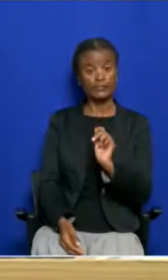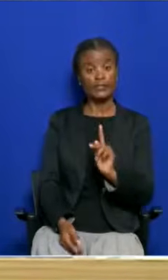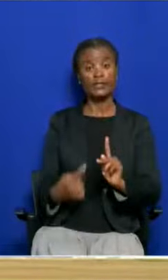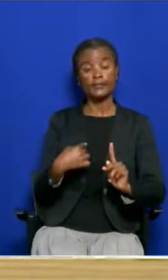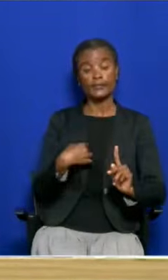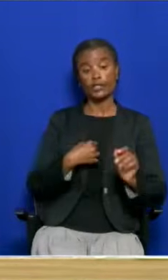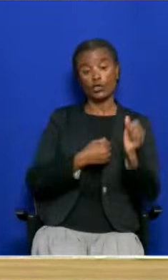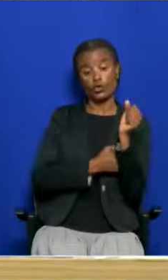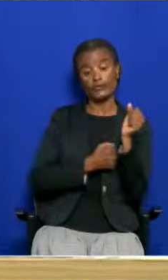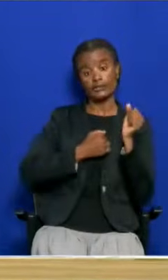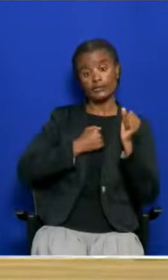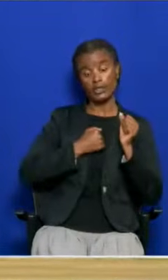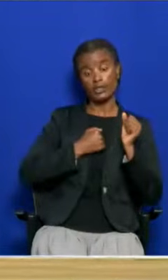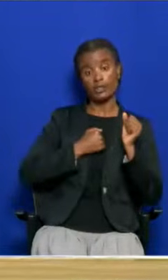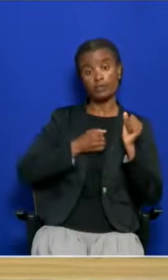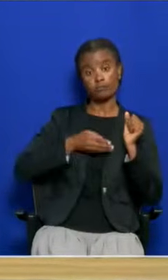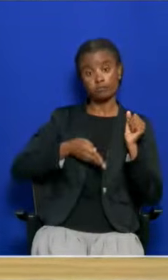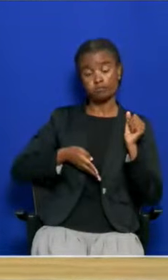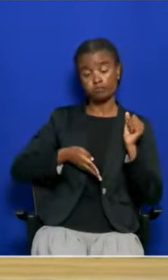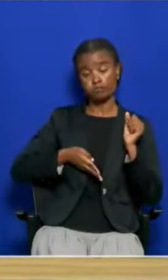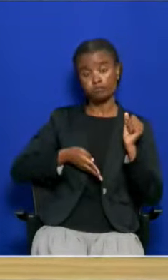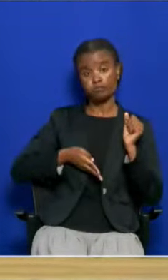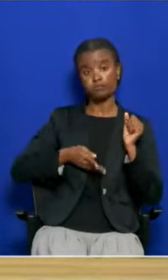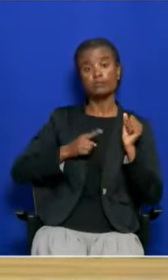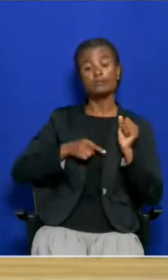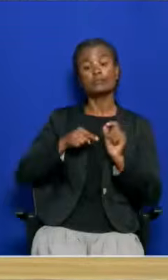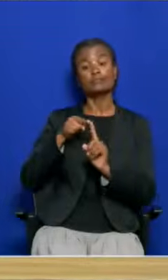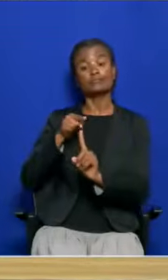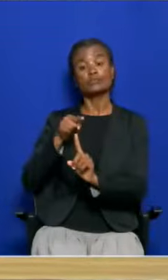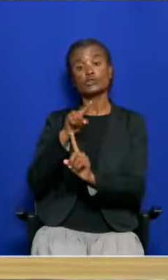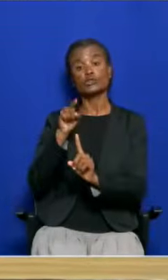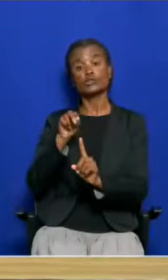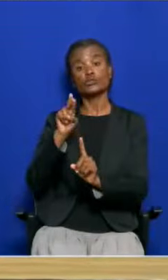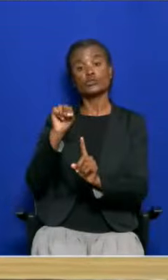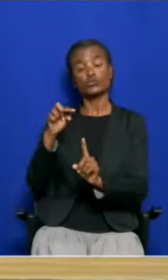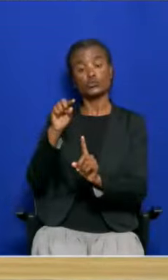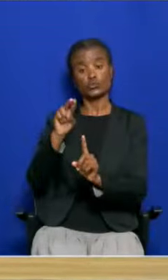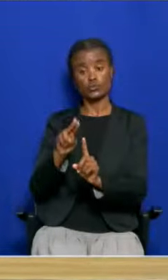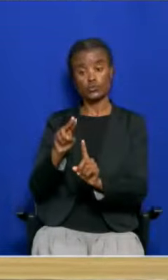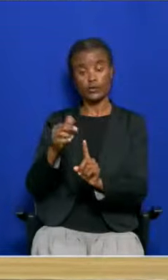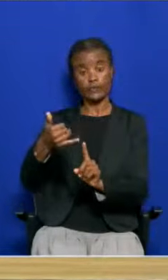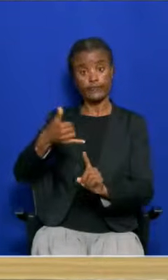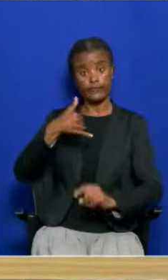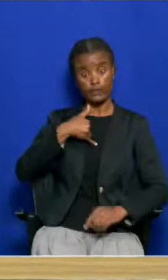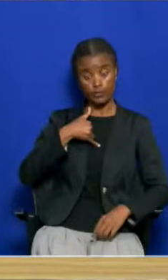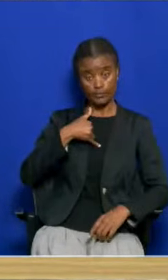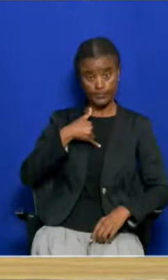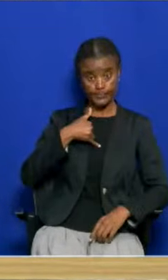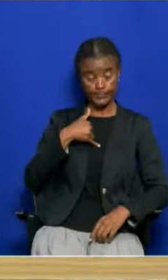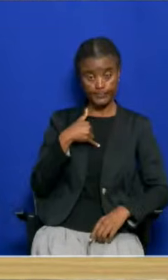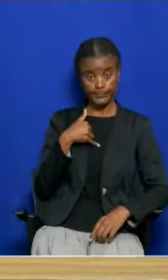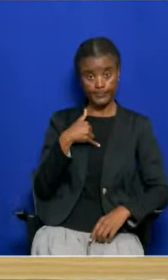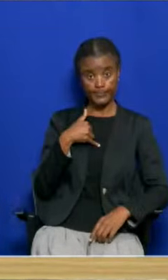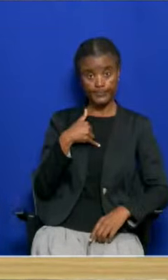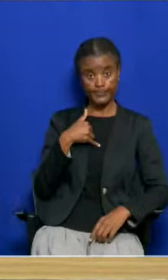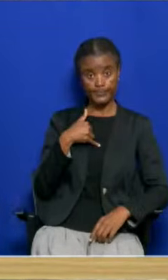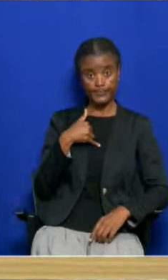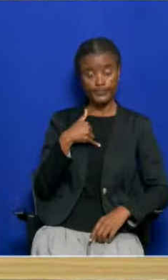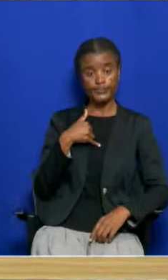Then Warrant Officer Zungu called me that they are in,